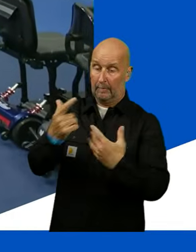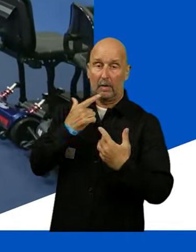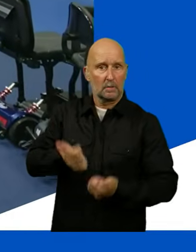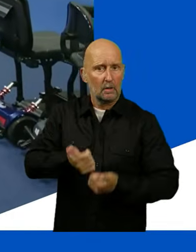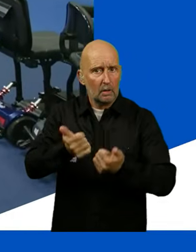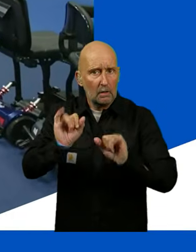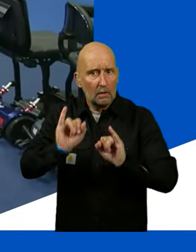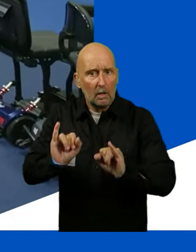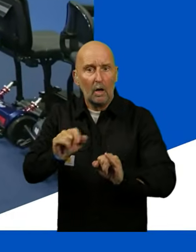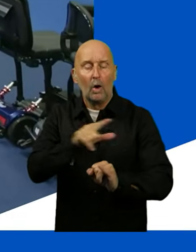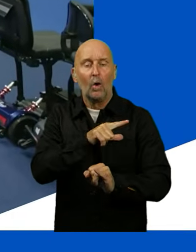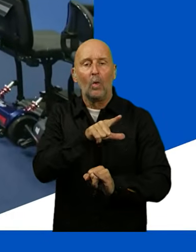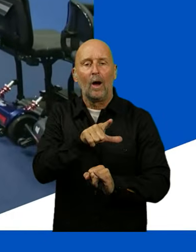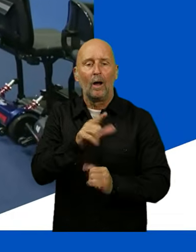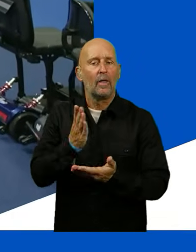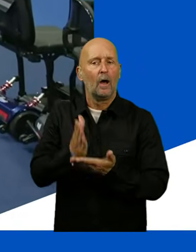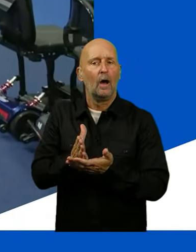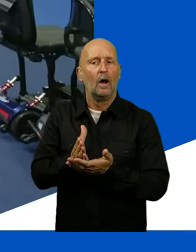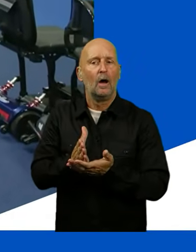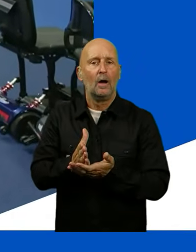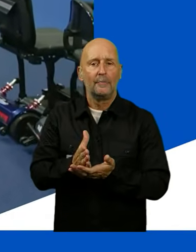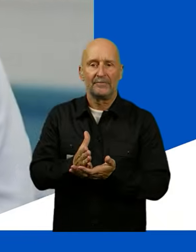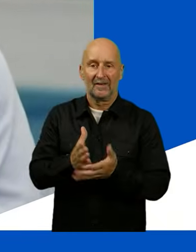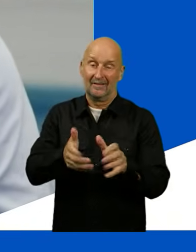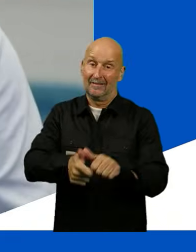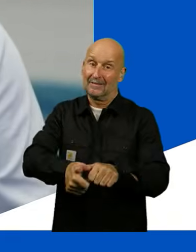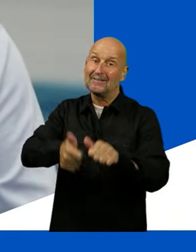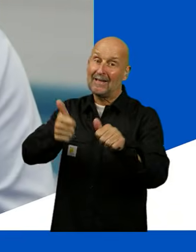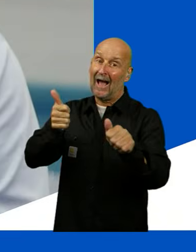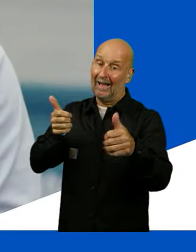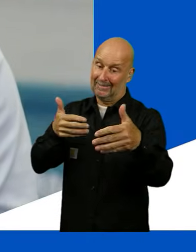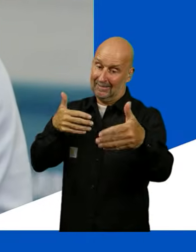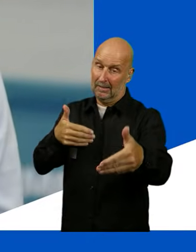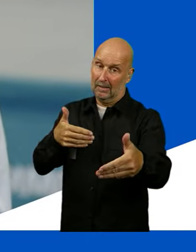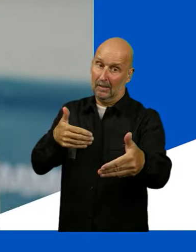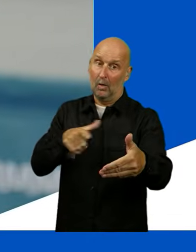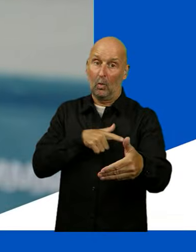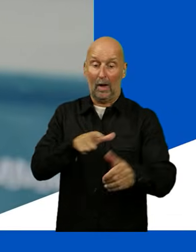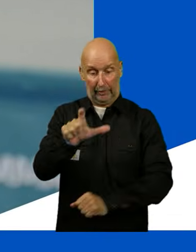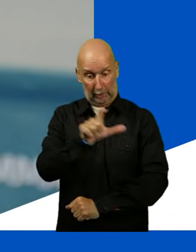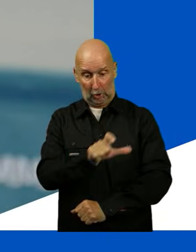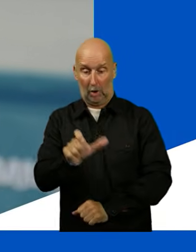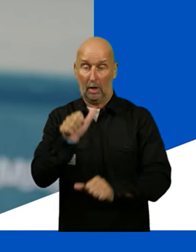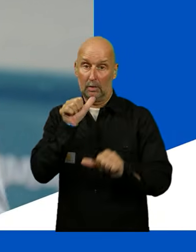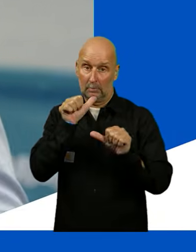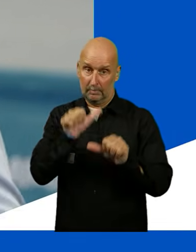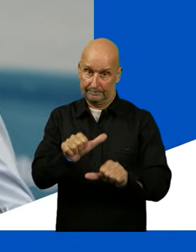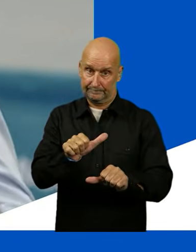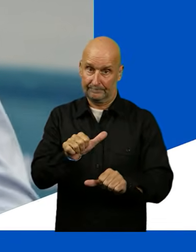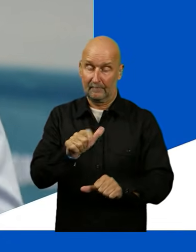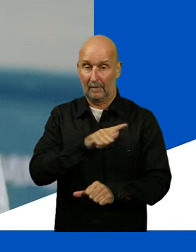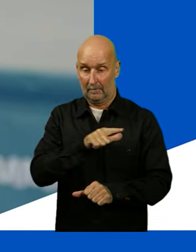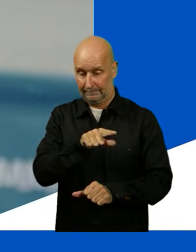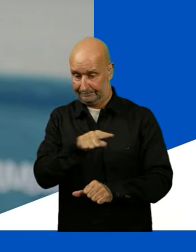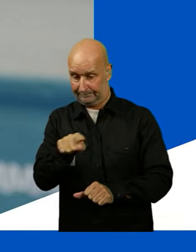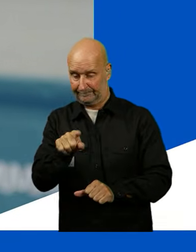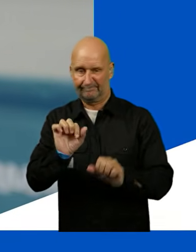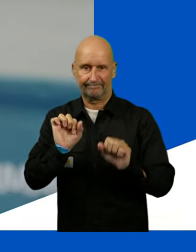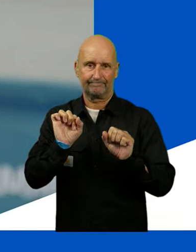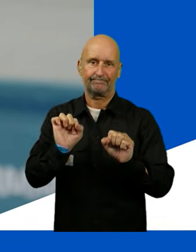People, I think the striking thing is quite obviously the size of it. We've had some good comments on the colour. It looks like obviously it's